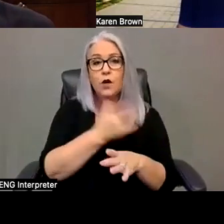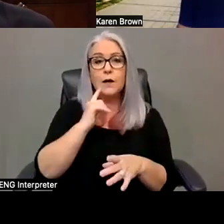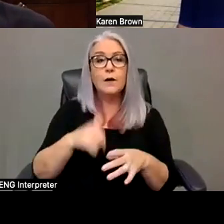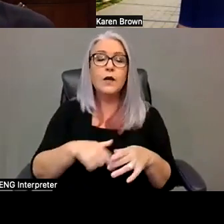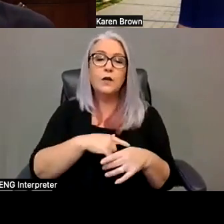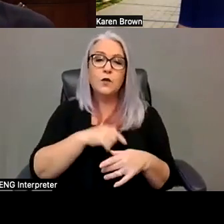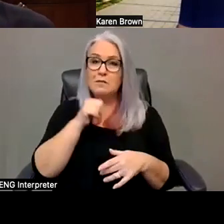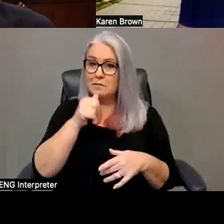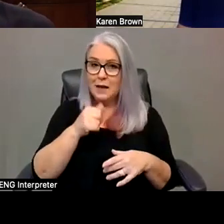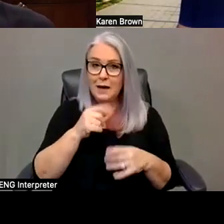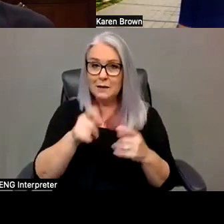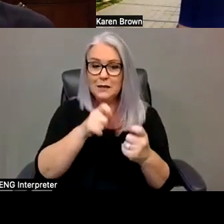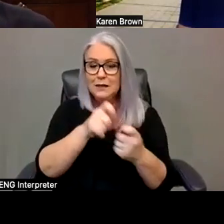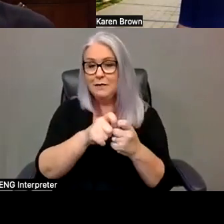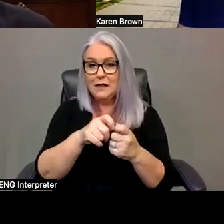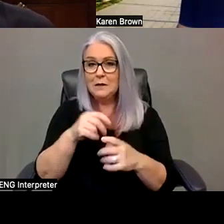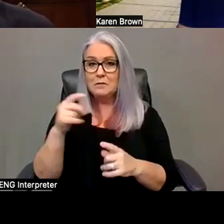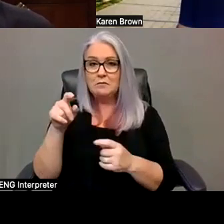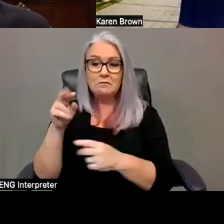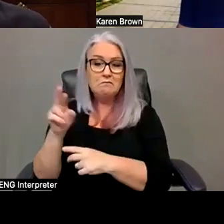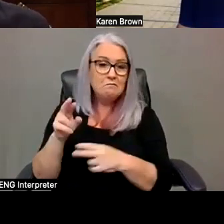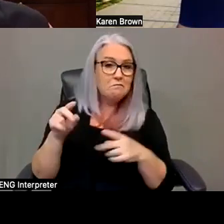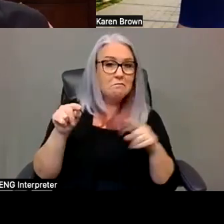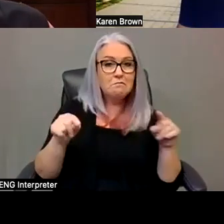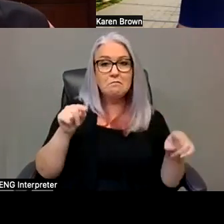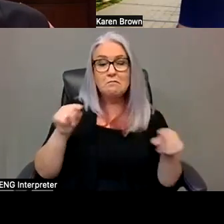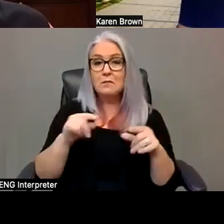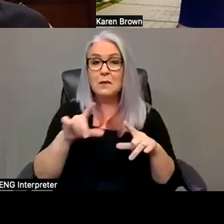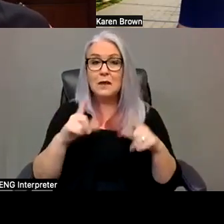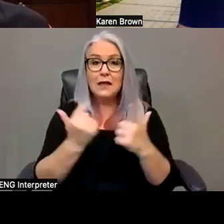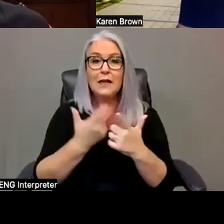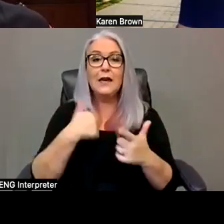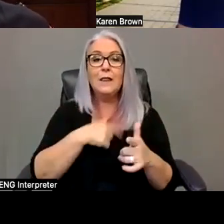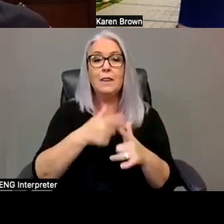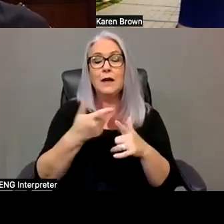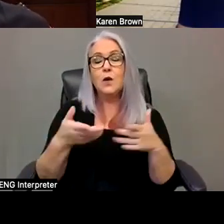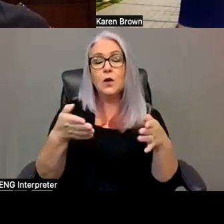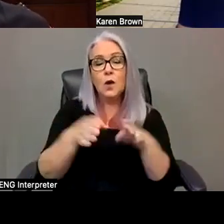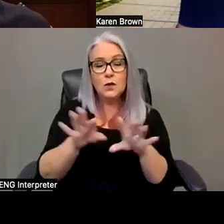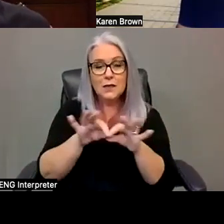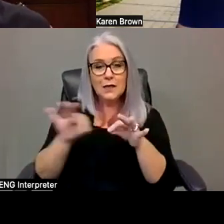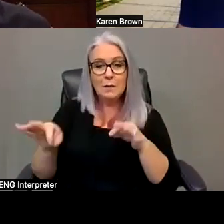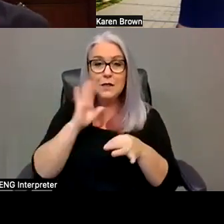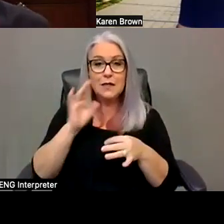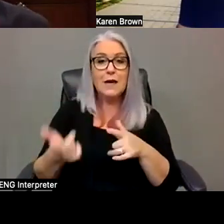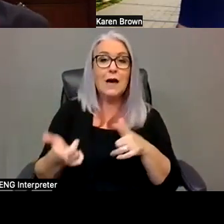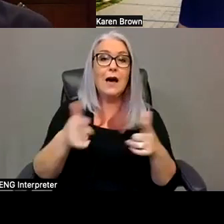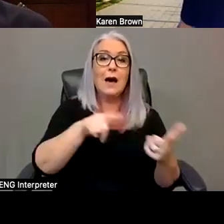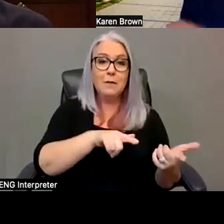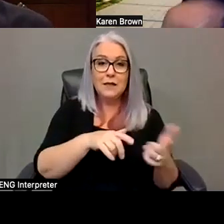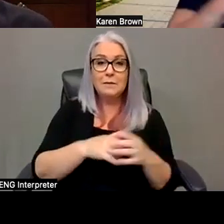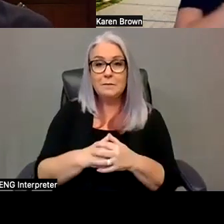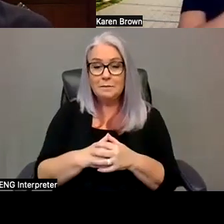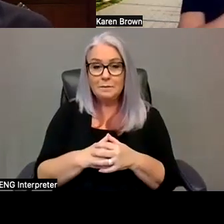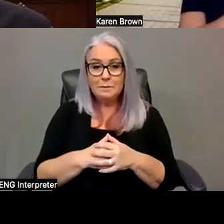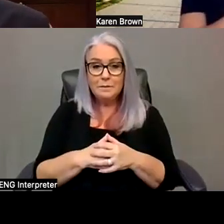non-biased approach by the league. The order of closing statements will be in the reverse order as the opening statements. And the order in